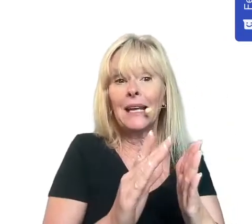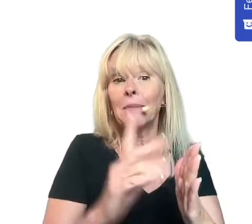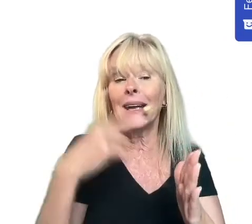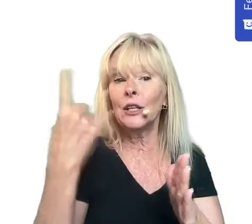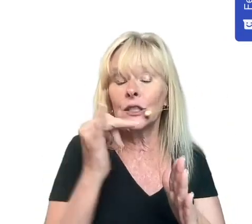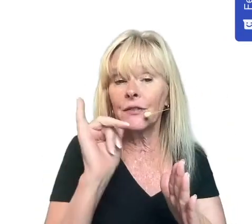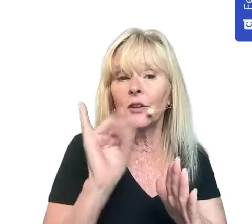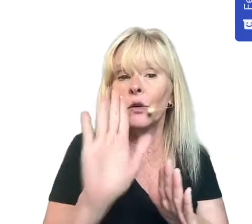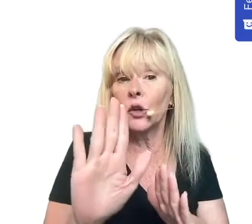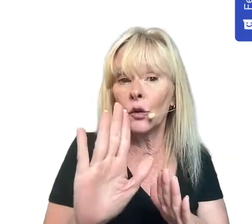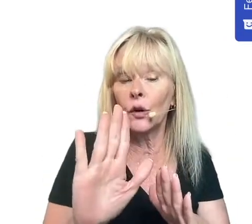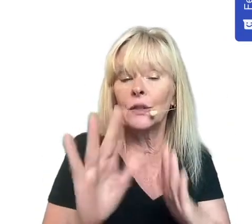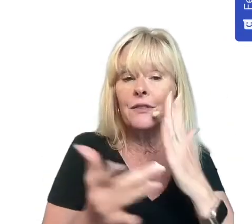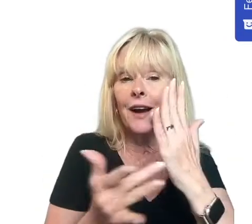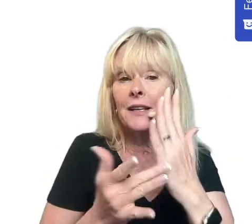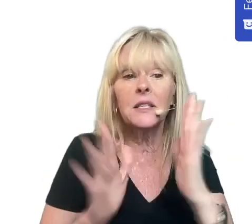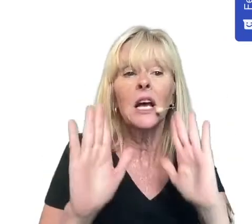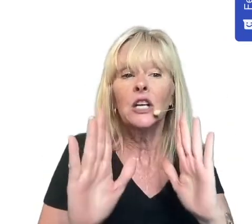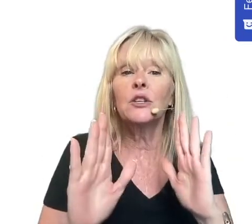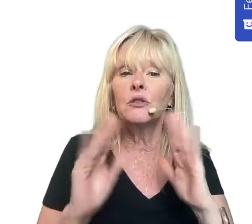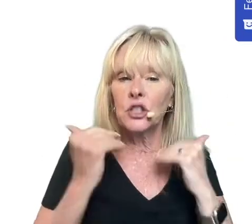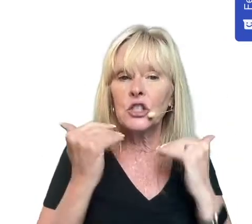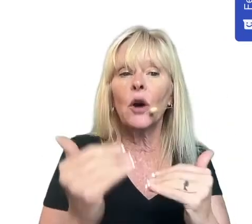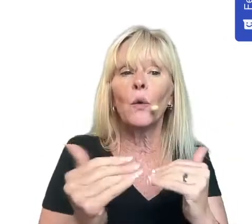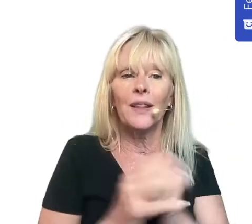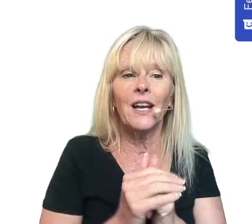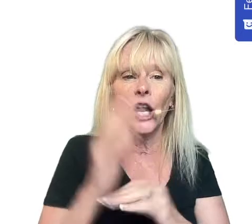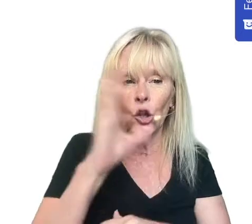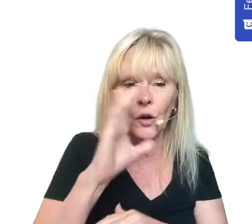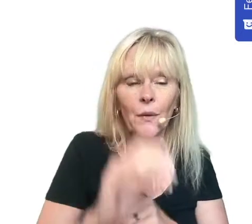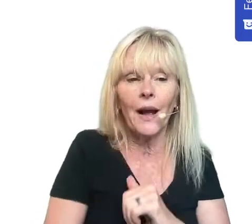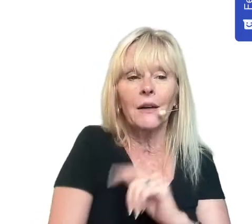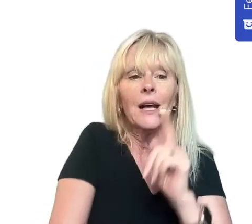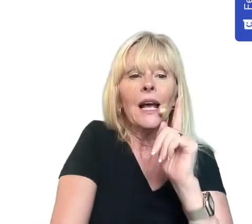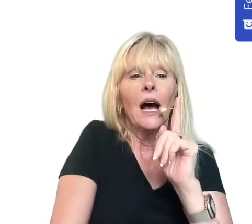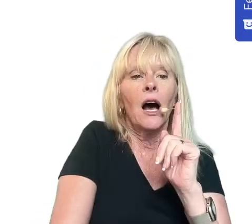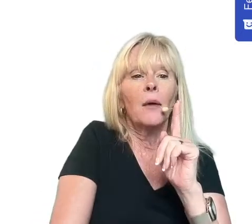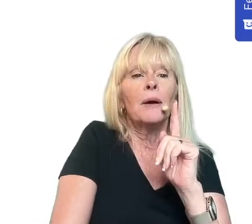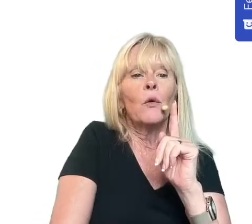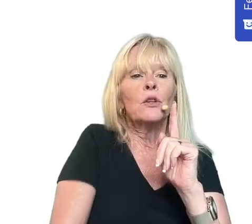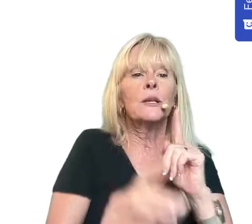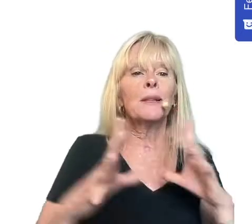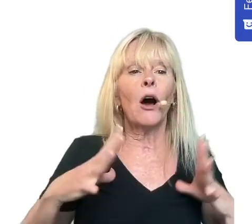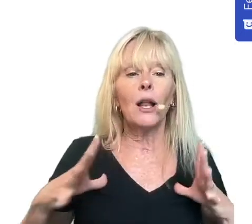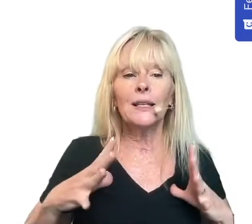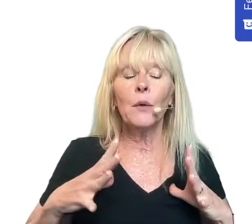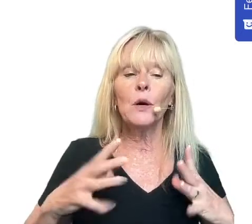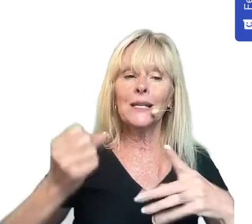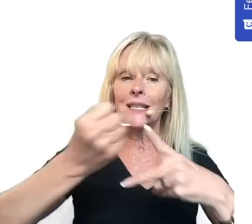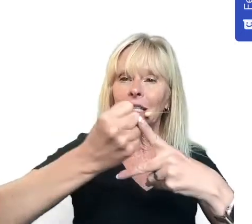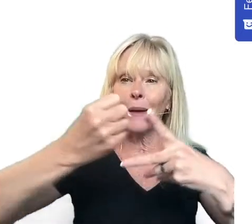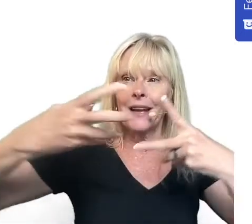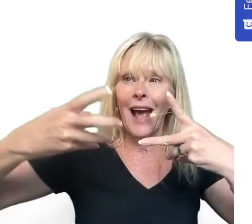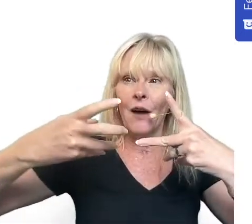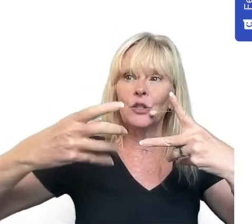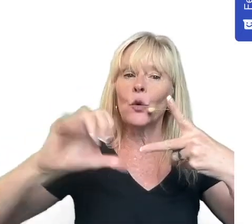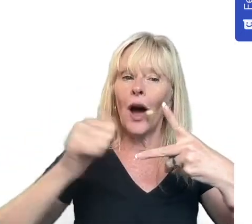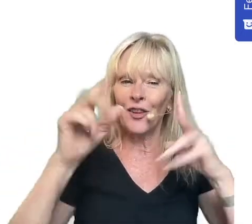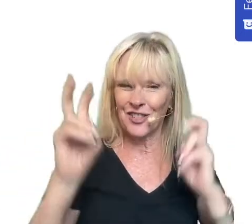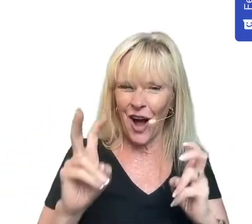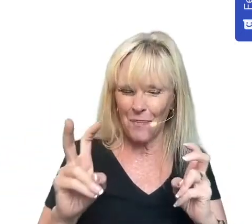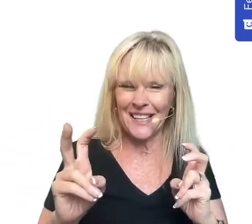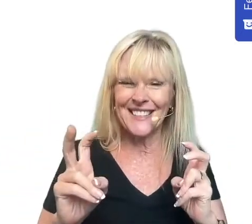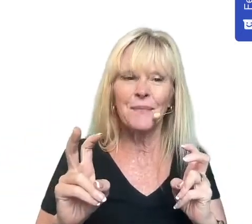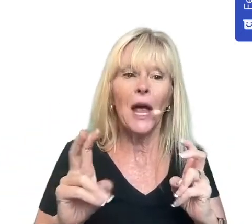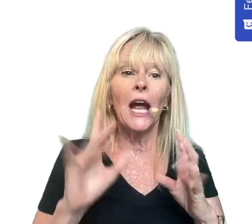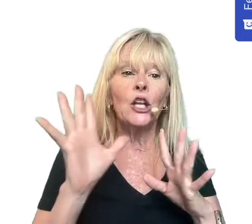may look different on your device, so just go with it and look around. Some of the holiday ones expand out to